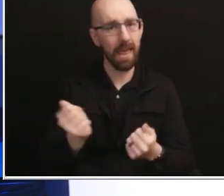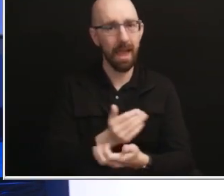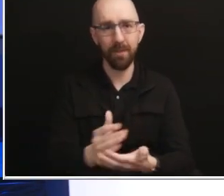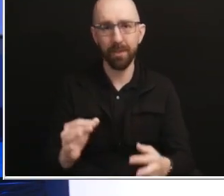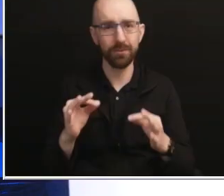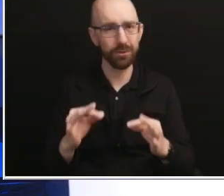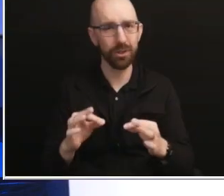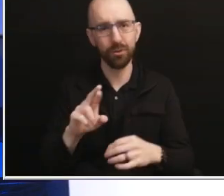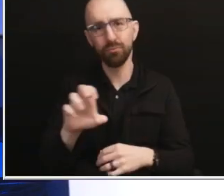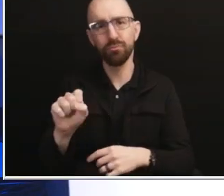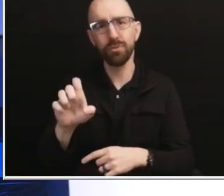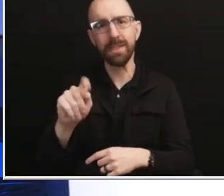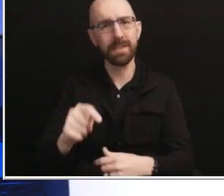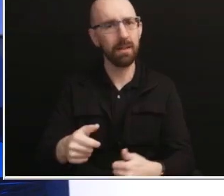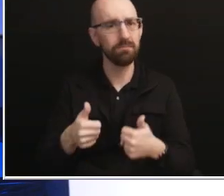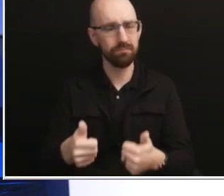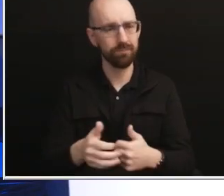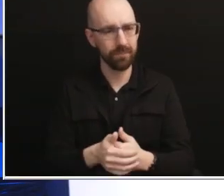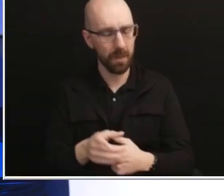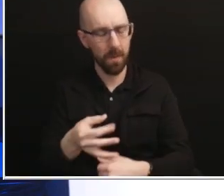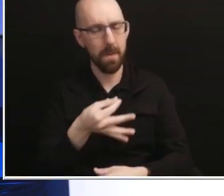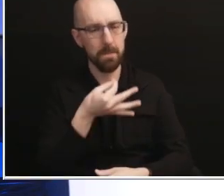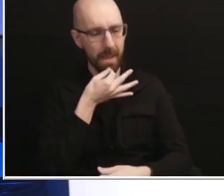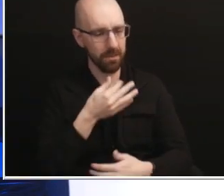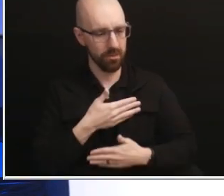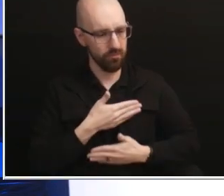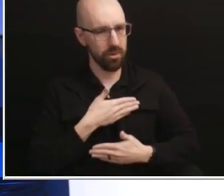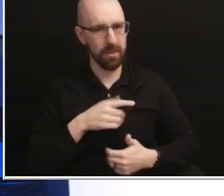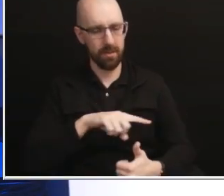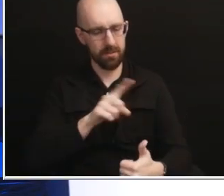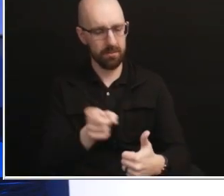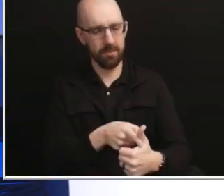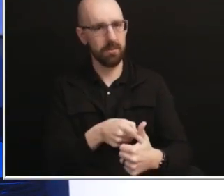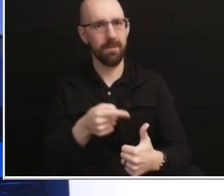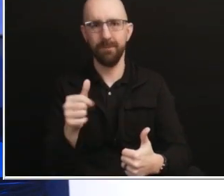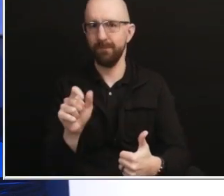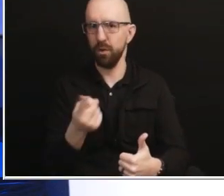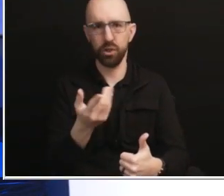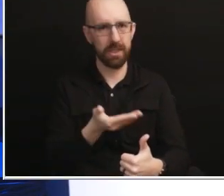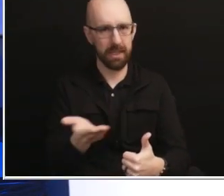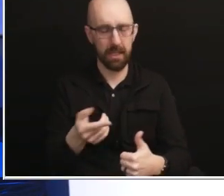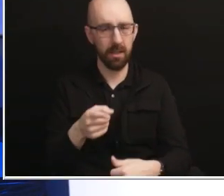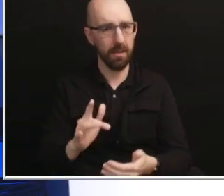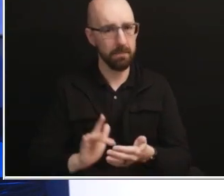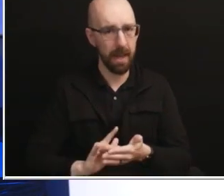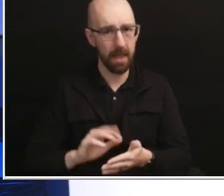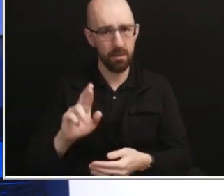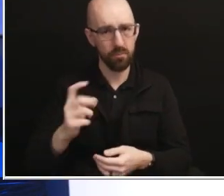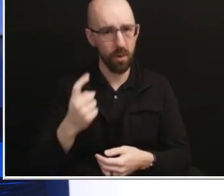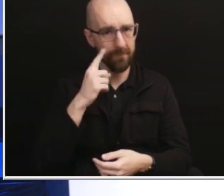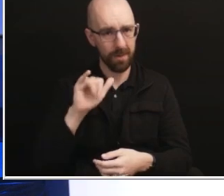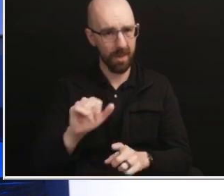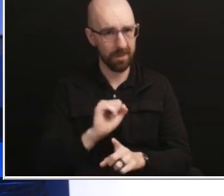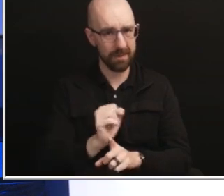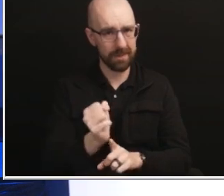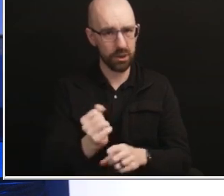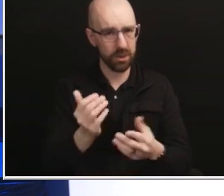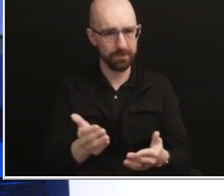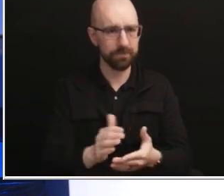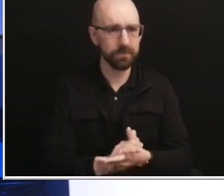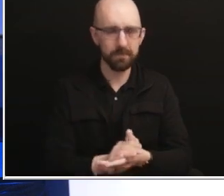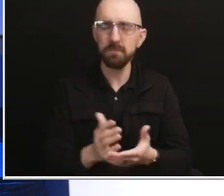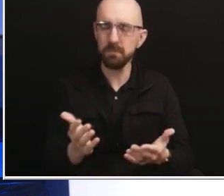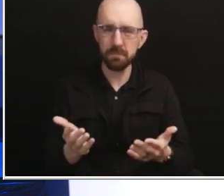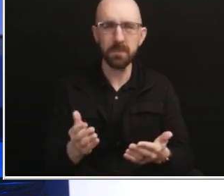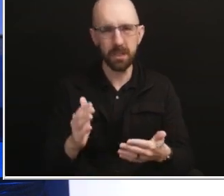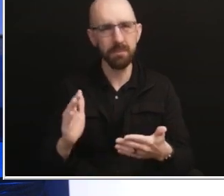So master the breathing, that would be number one. But are there medications prescribed for this condition? I mean, I think there's a range